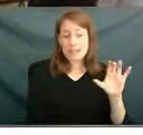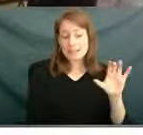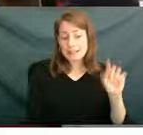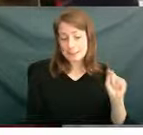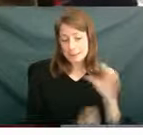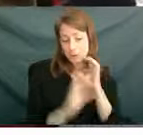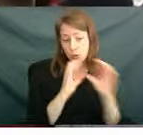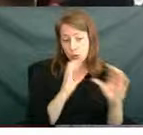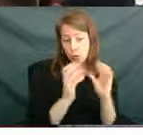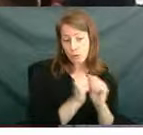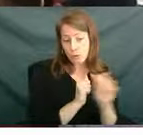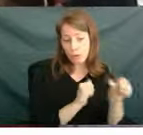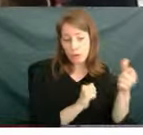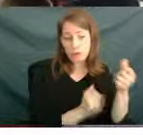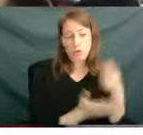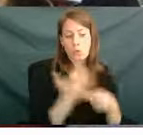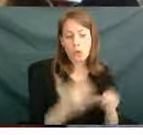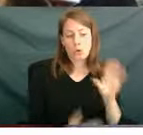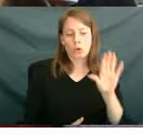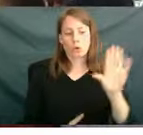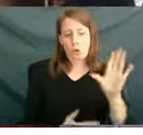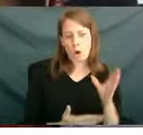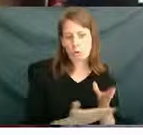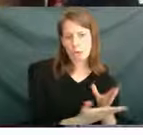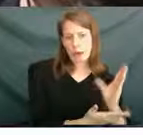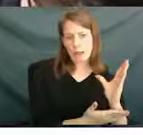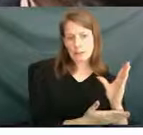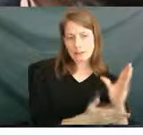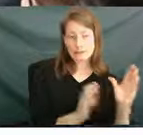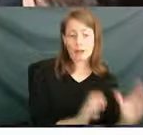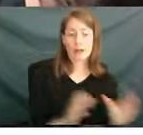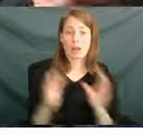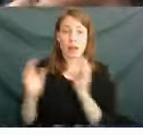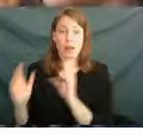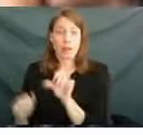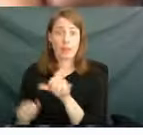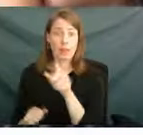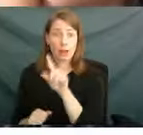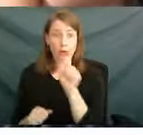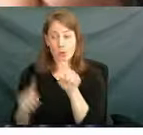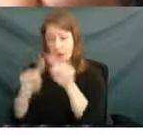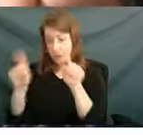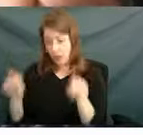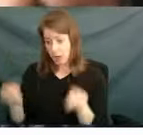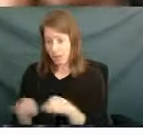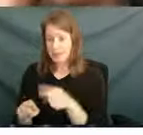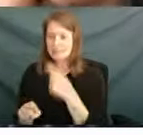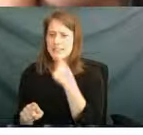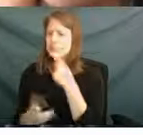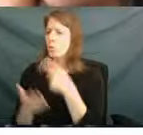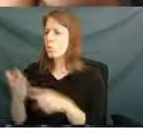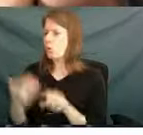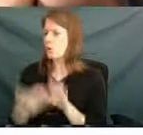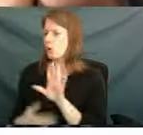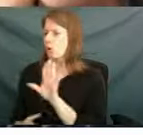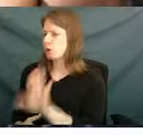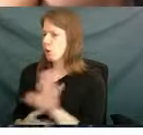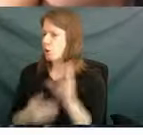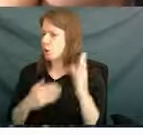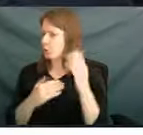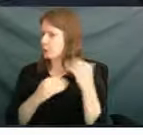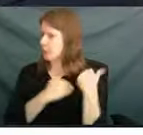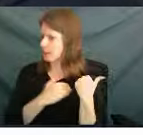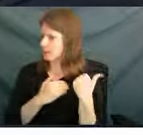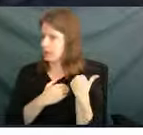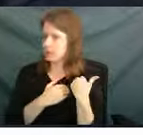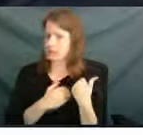other one says, what are your responsibilities? I think it's like one of our rights to be safe and